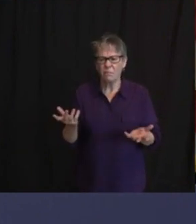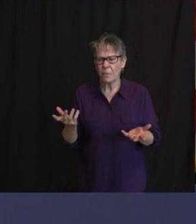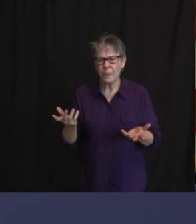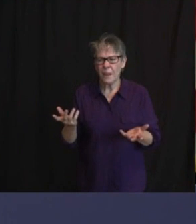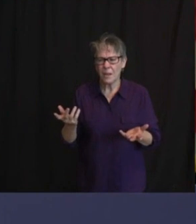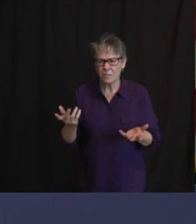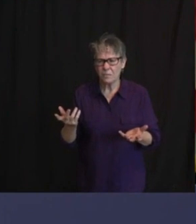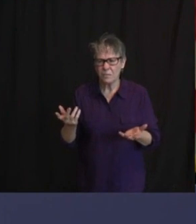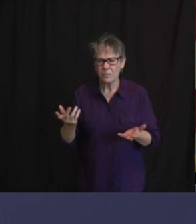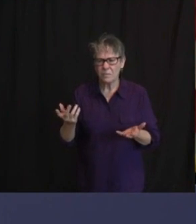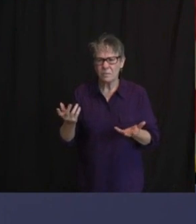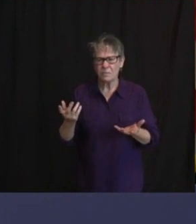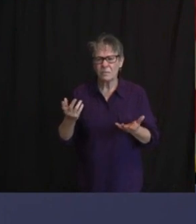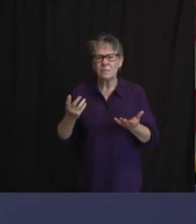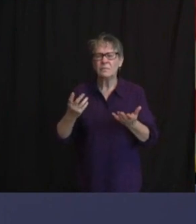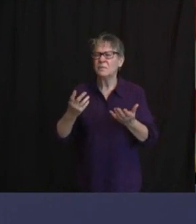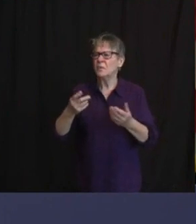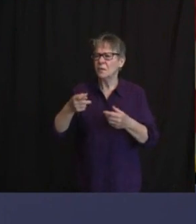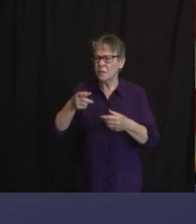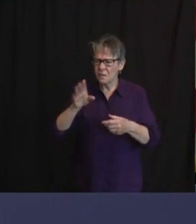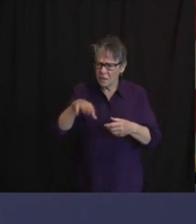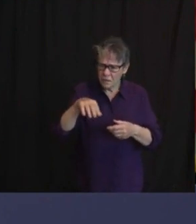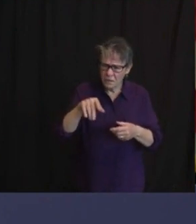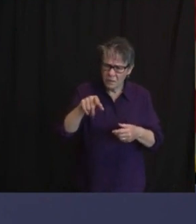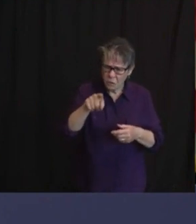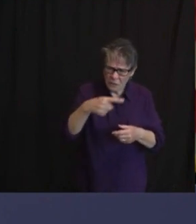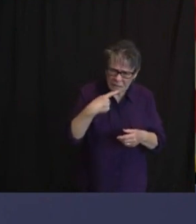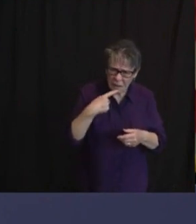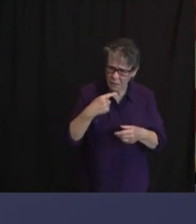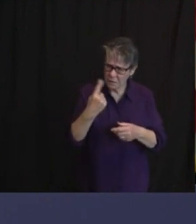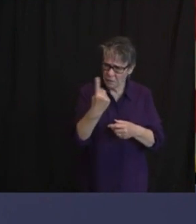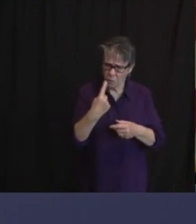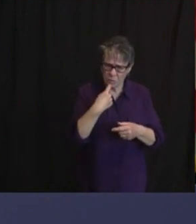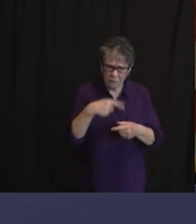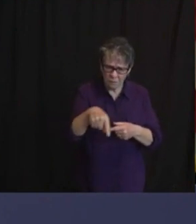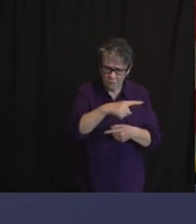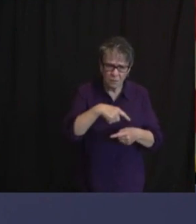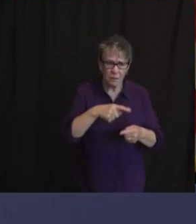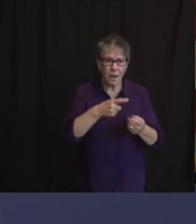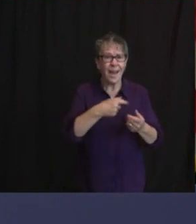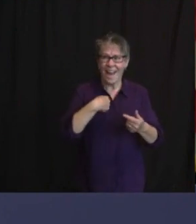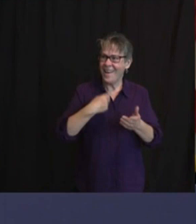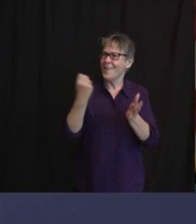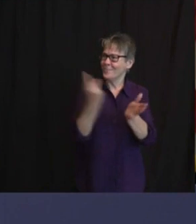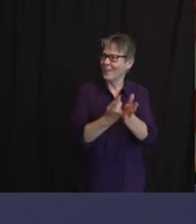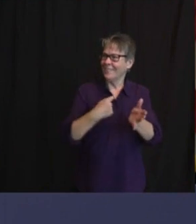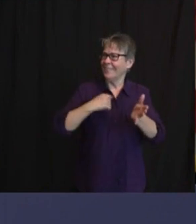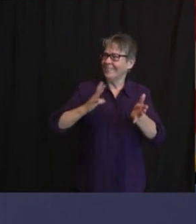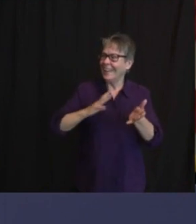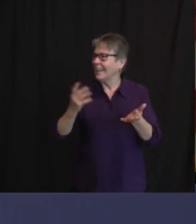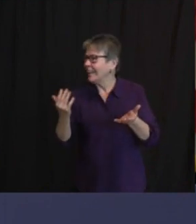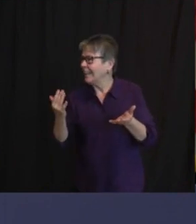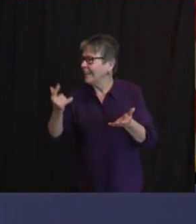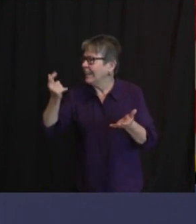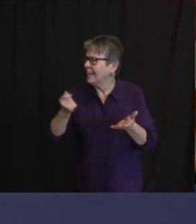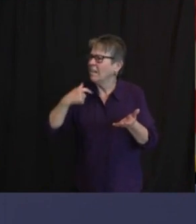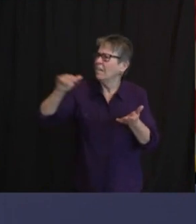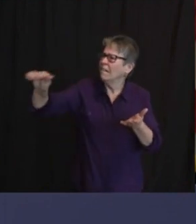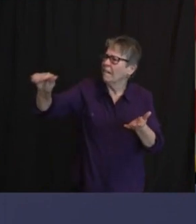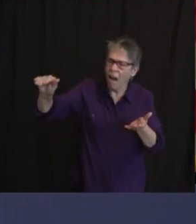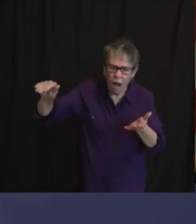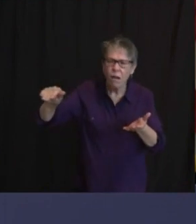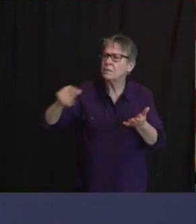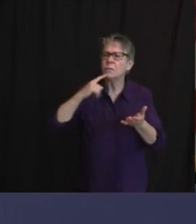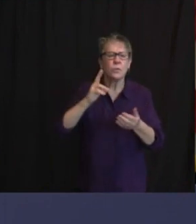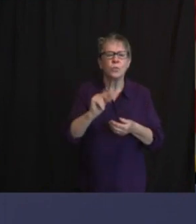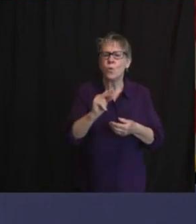not. So if you could bear with me, we'll either come to you offline or we'll have, if you can have the patience till tomorrow, we'll have Rob Acero